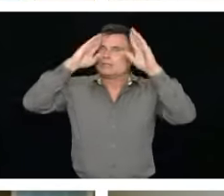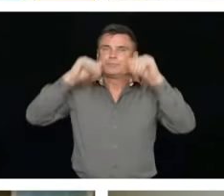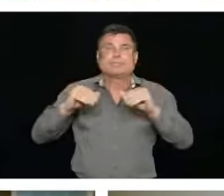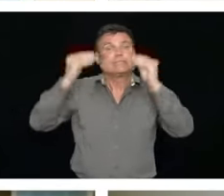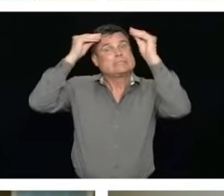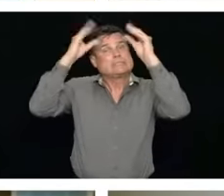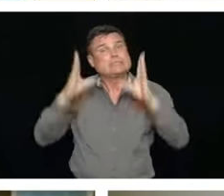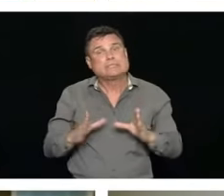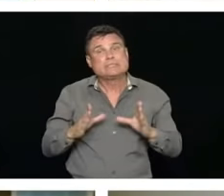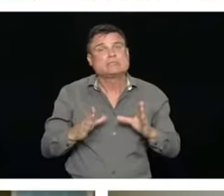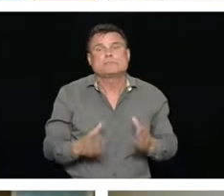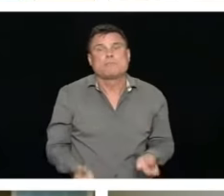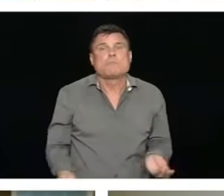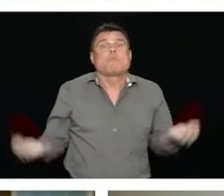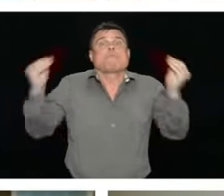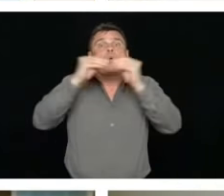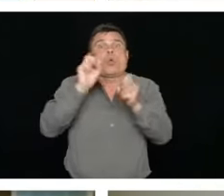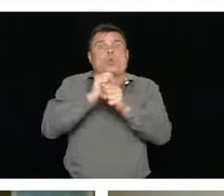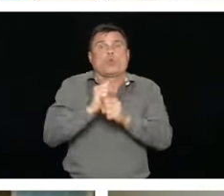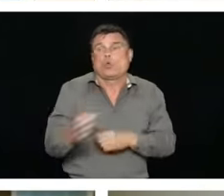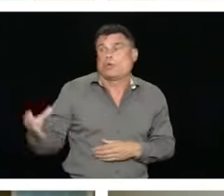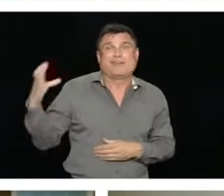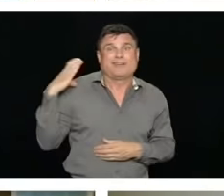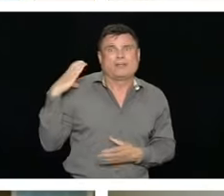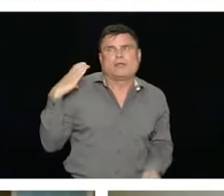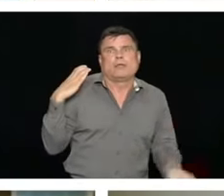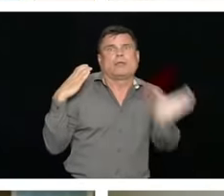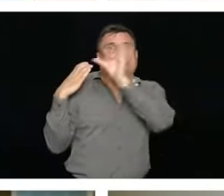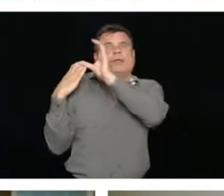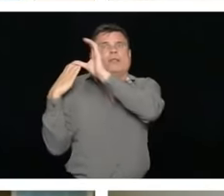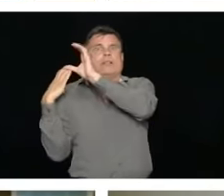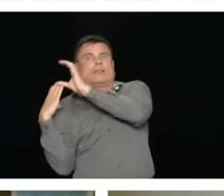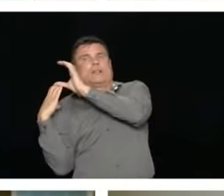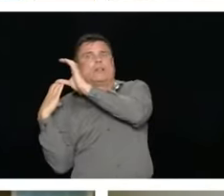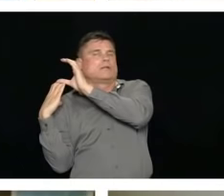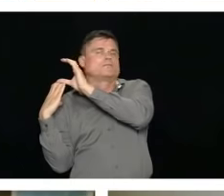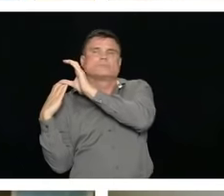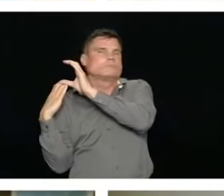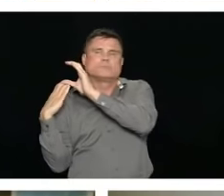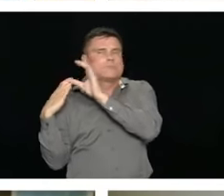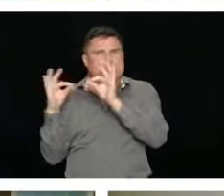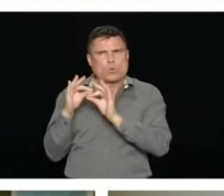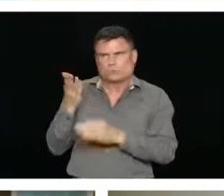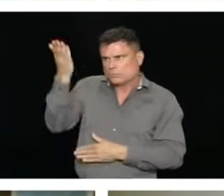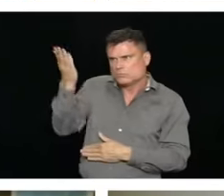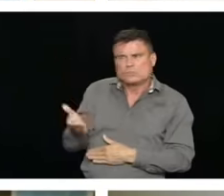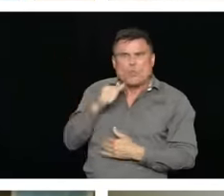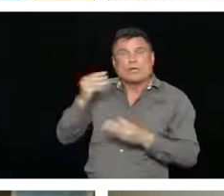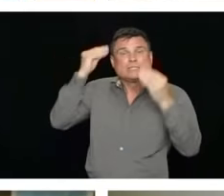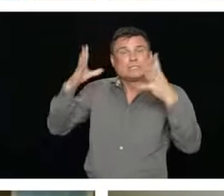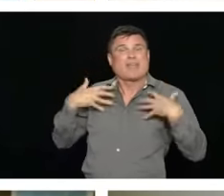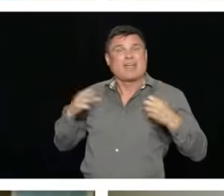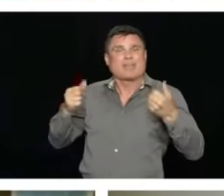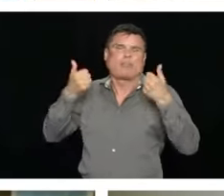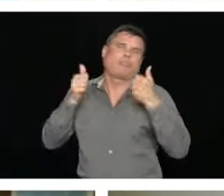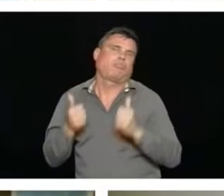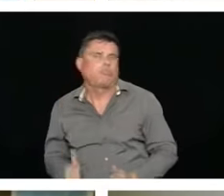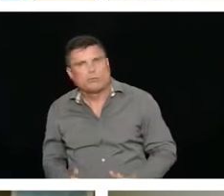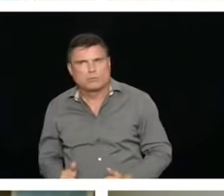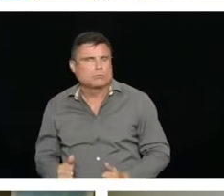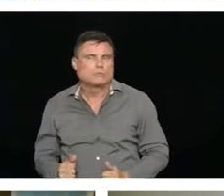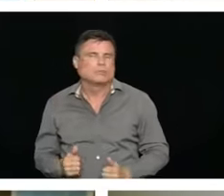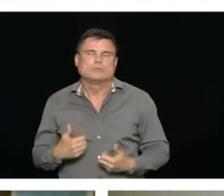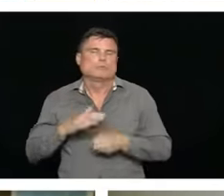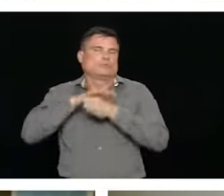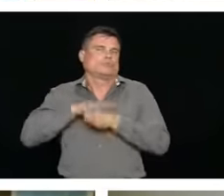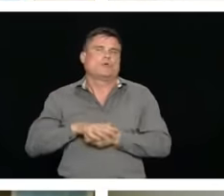that's not good for their mental health. And that's not good for the students. It's just not good for people's outcomes. So we really want to protect the teacher workload throughout this process and are